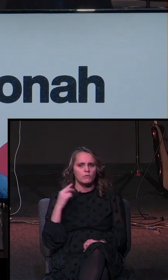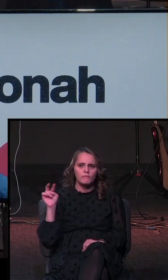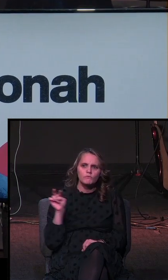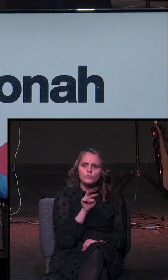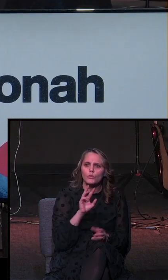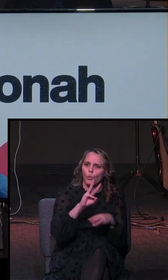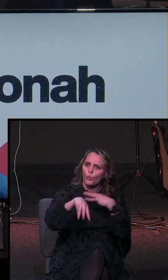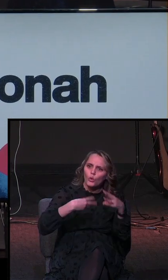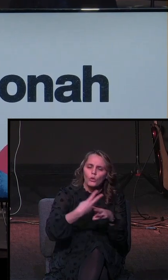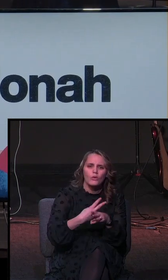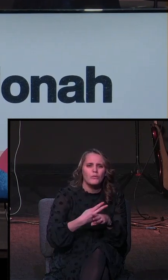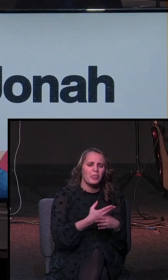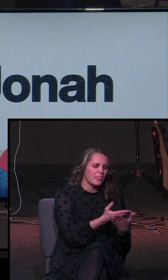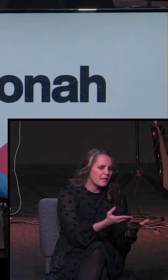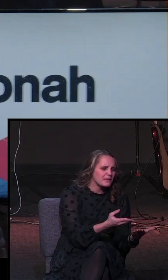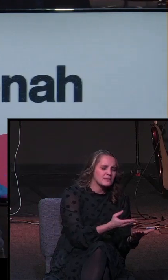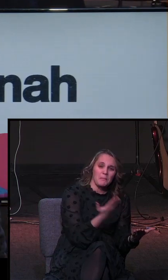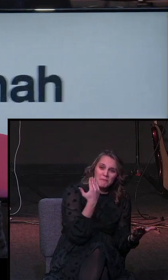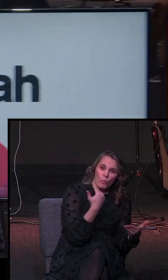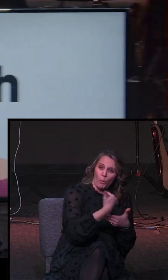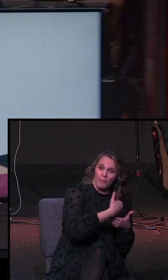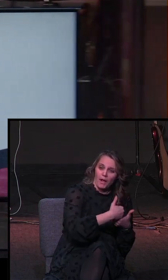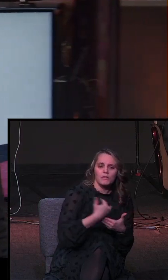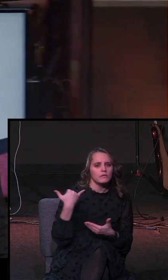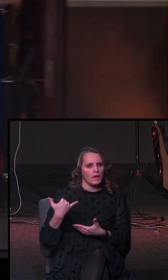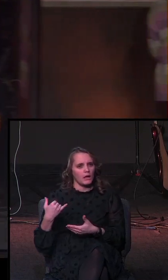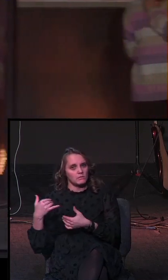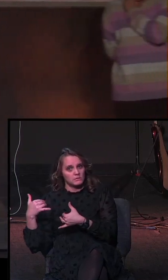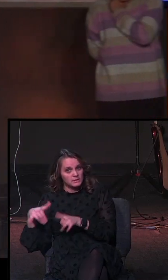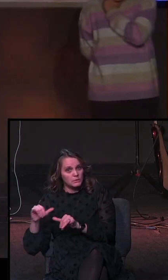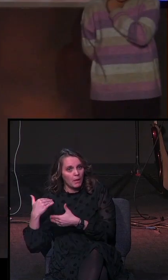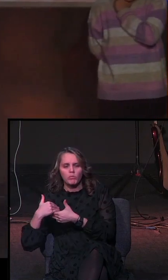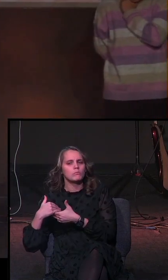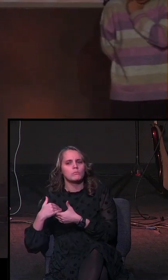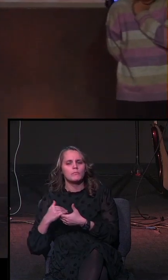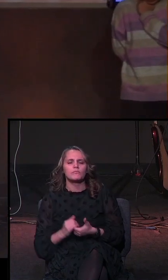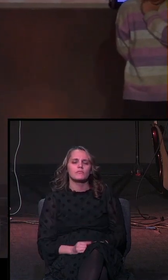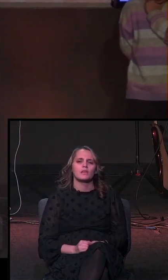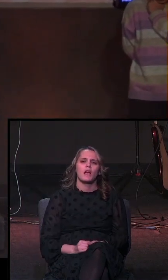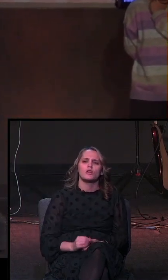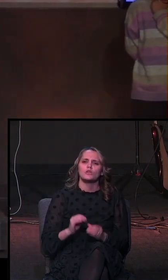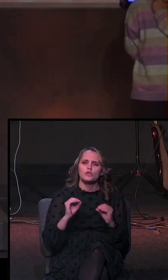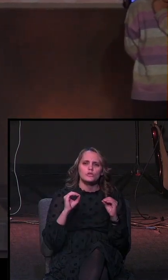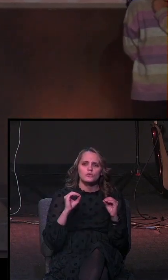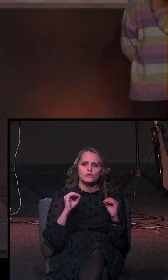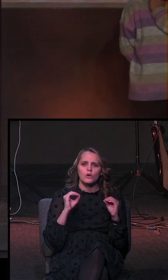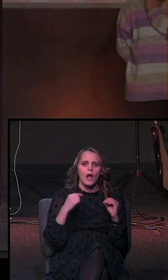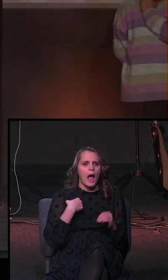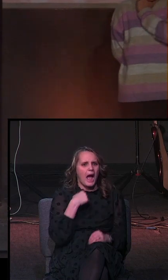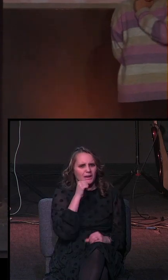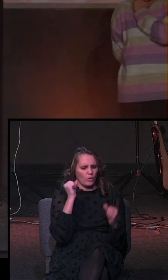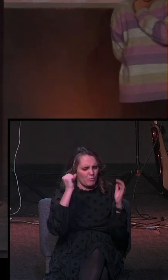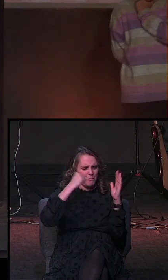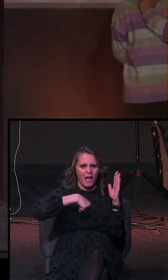And the things that used to bother us don't no longer bother us anymore. I don't avert my eyes. There's no one I can't look in the eye today. I don't bow my head to anyone